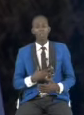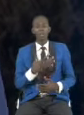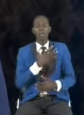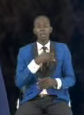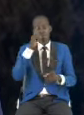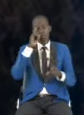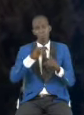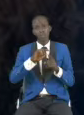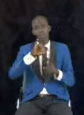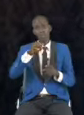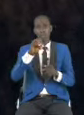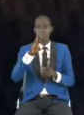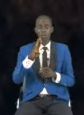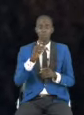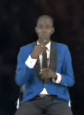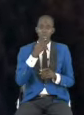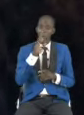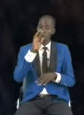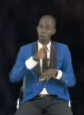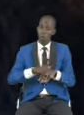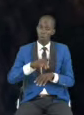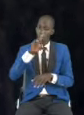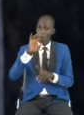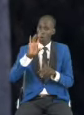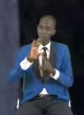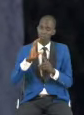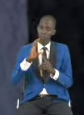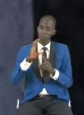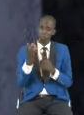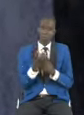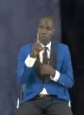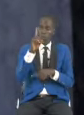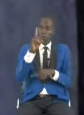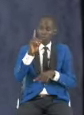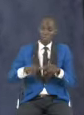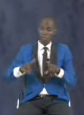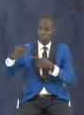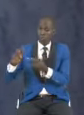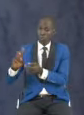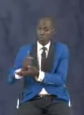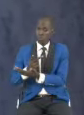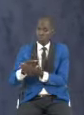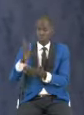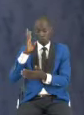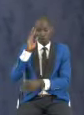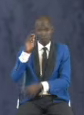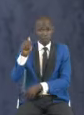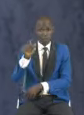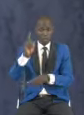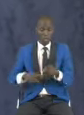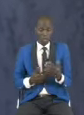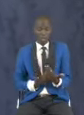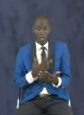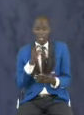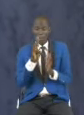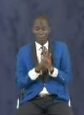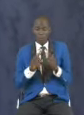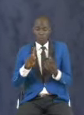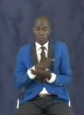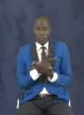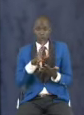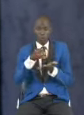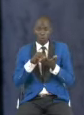one condition. You can't go to the kitchen and cook for yourself. You can't wait 30 minutes and prepare the food. You